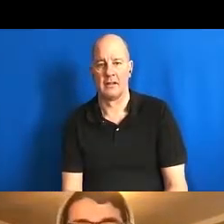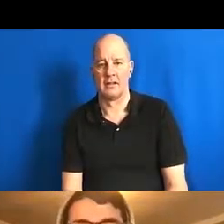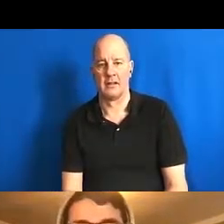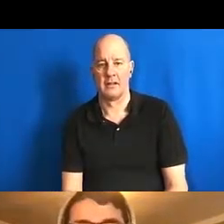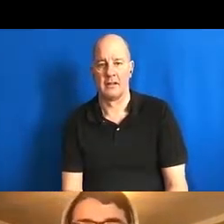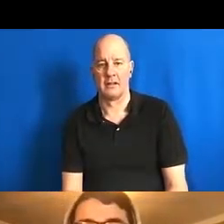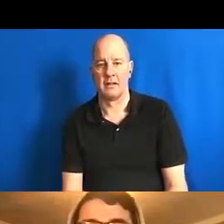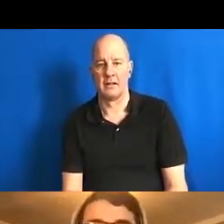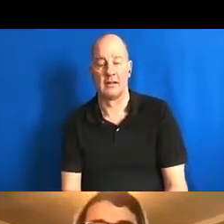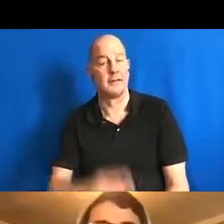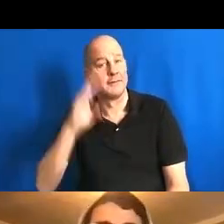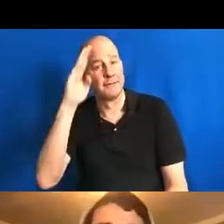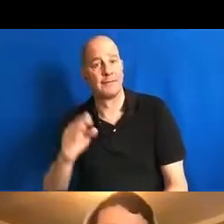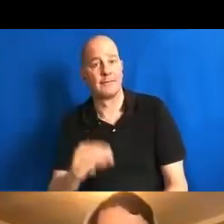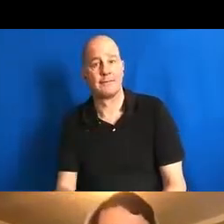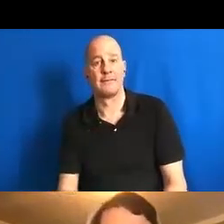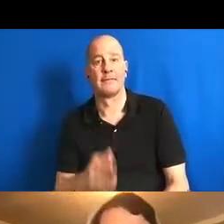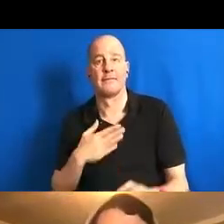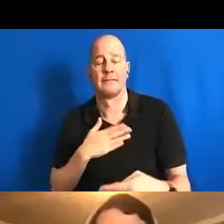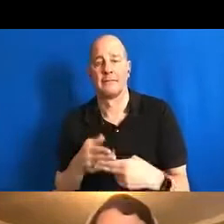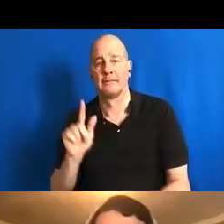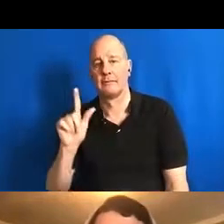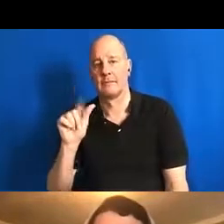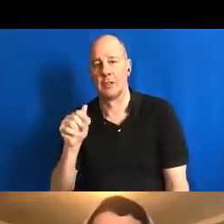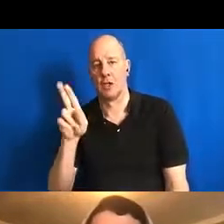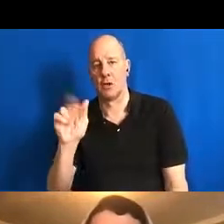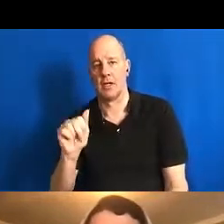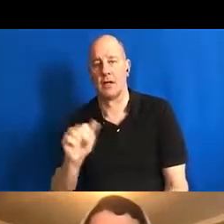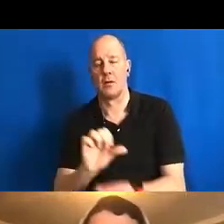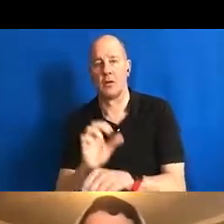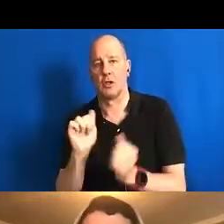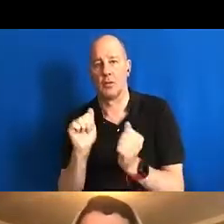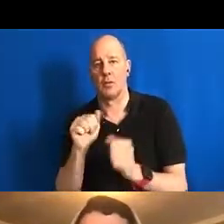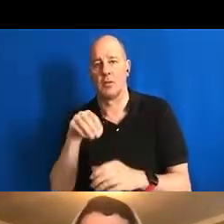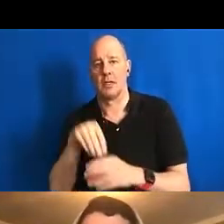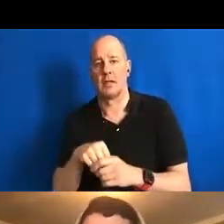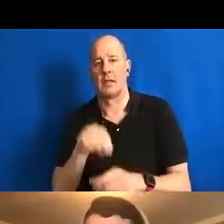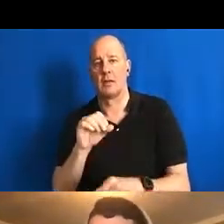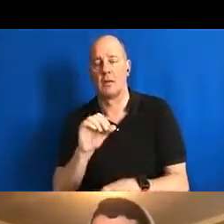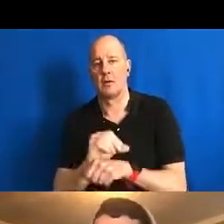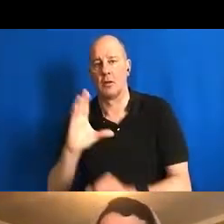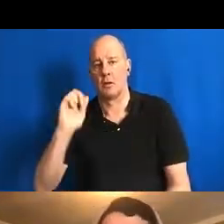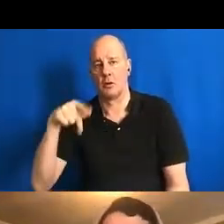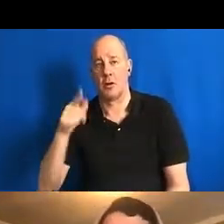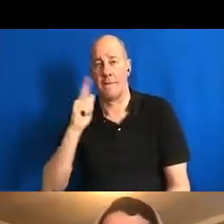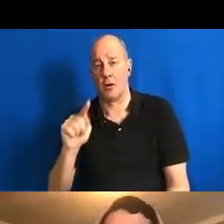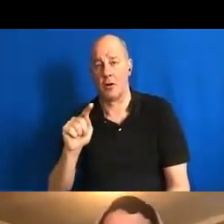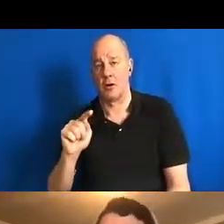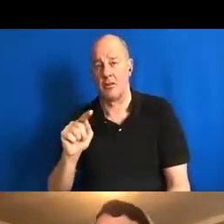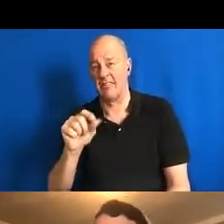no problem. Hi, everybody. My name's Laura Smoot, and I've been working in worker cooperatives for about a